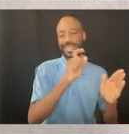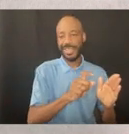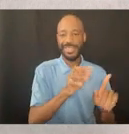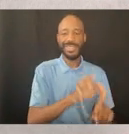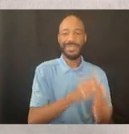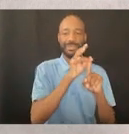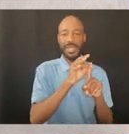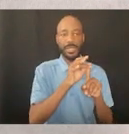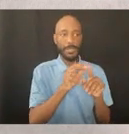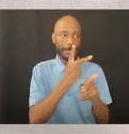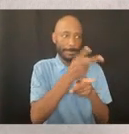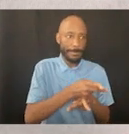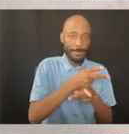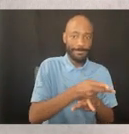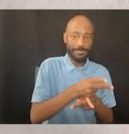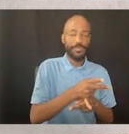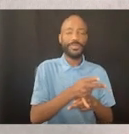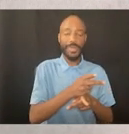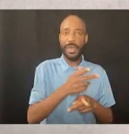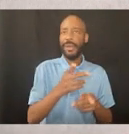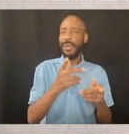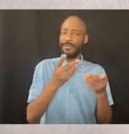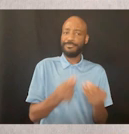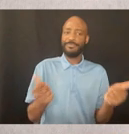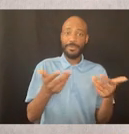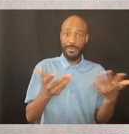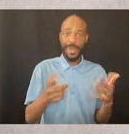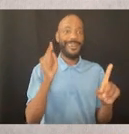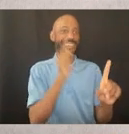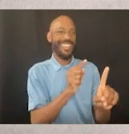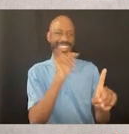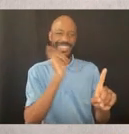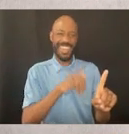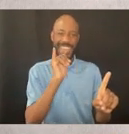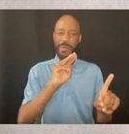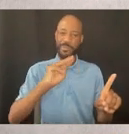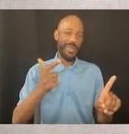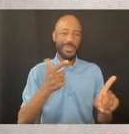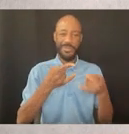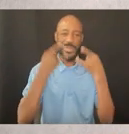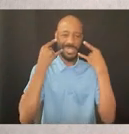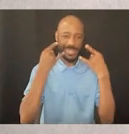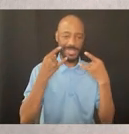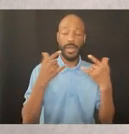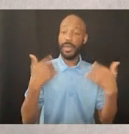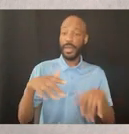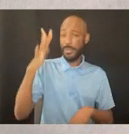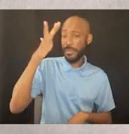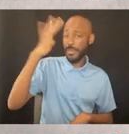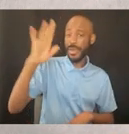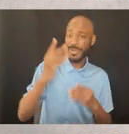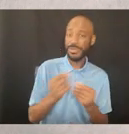This Mardi Gras mask was my solution." And a brilliant solution, I might add.